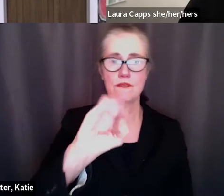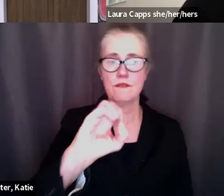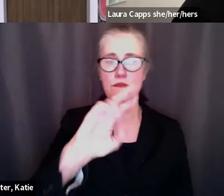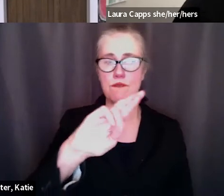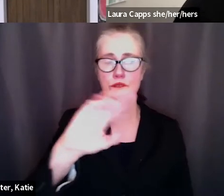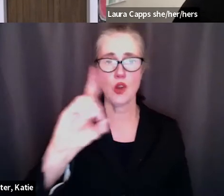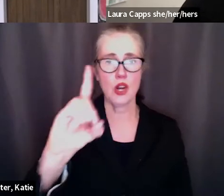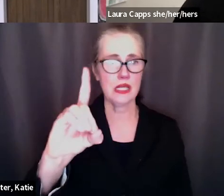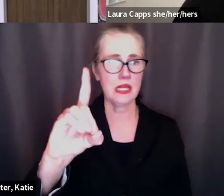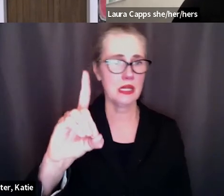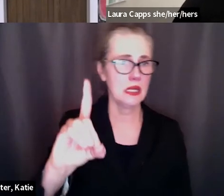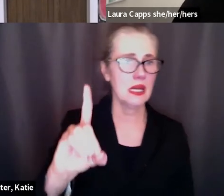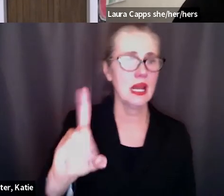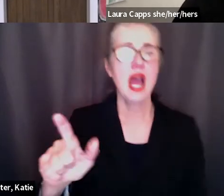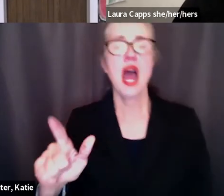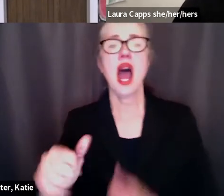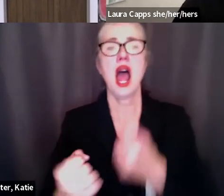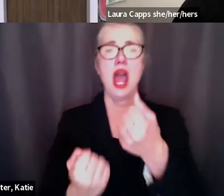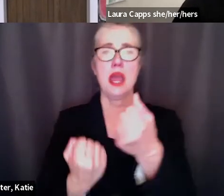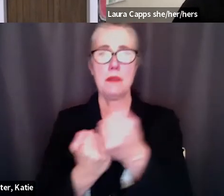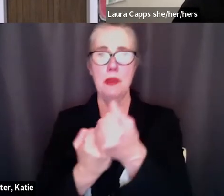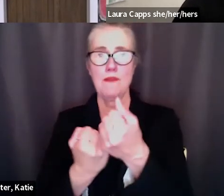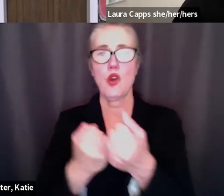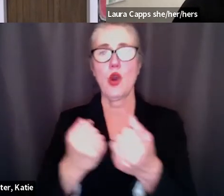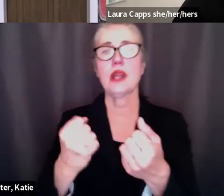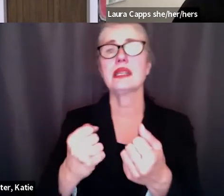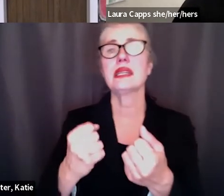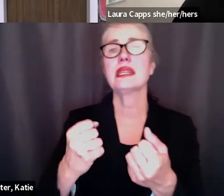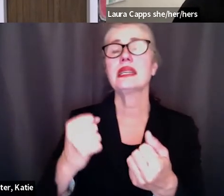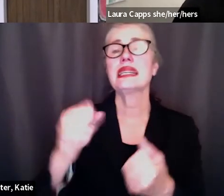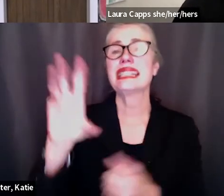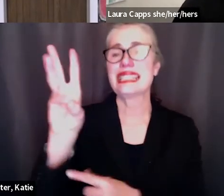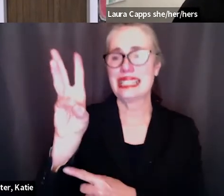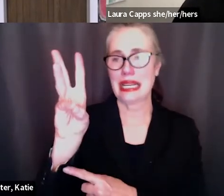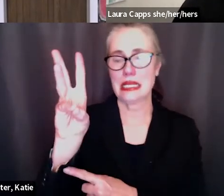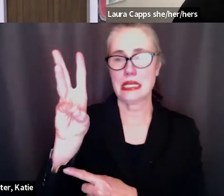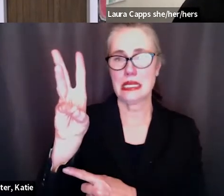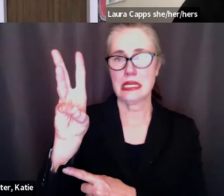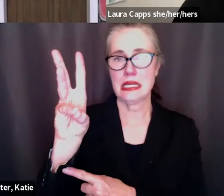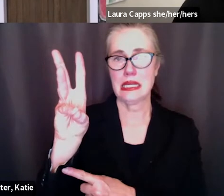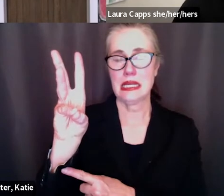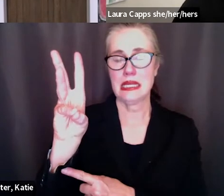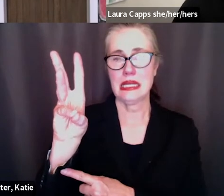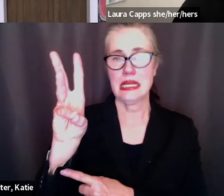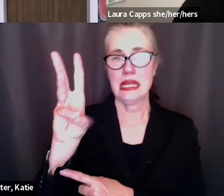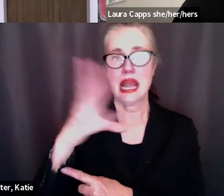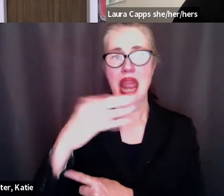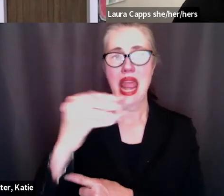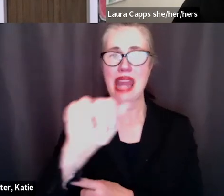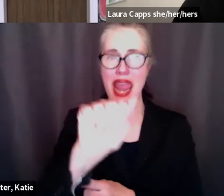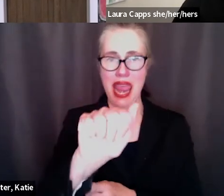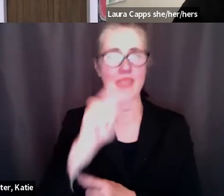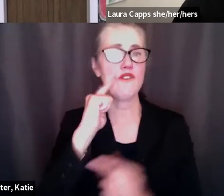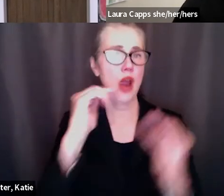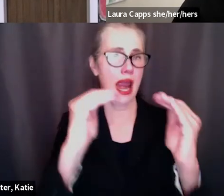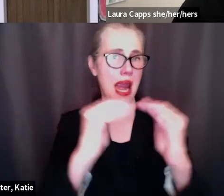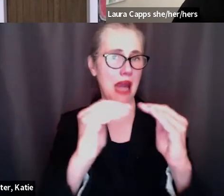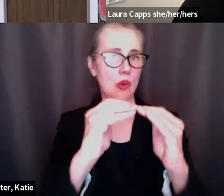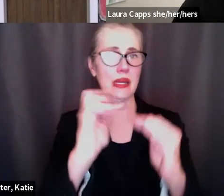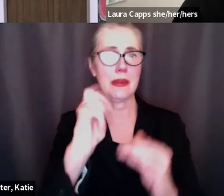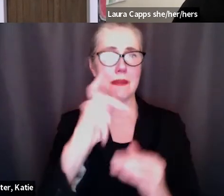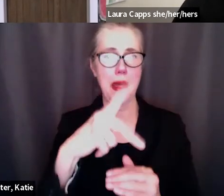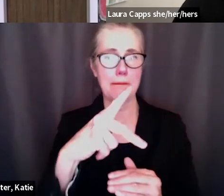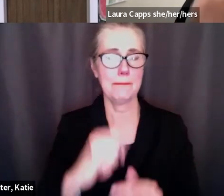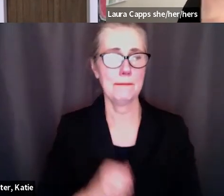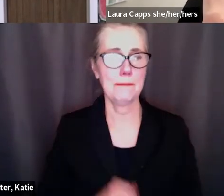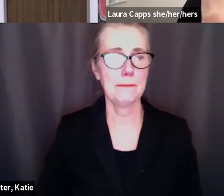raise my hand for scenario six and scenario a the equity map okay thank